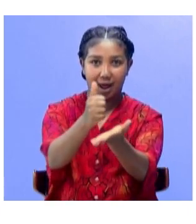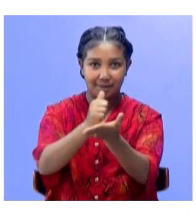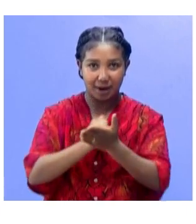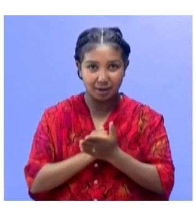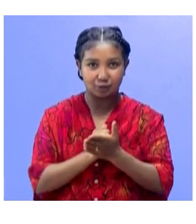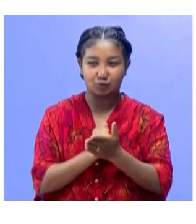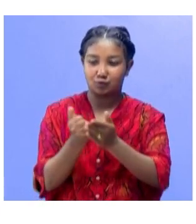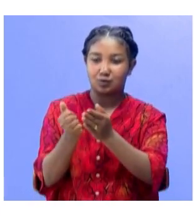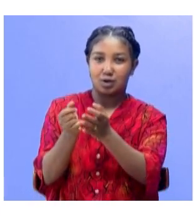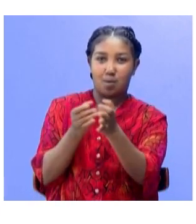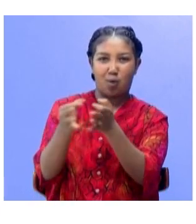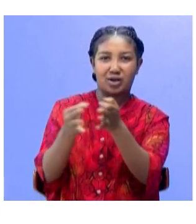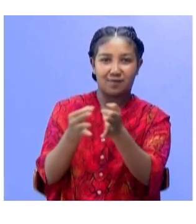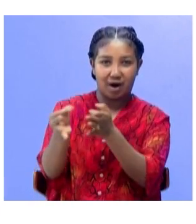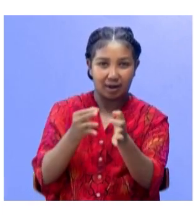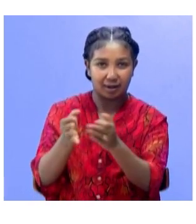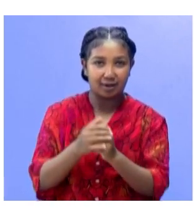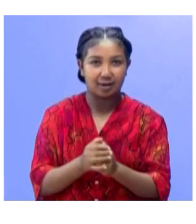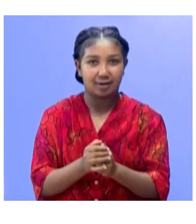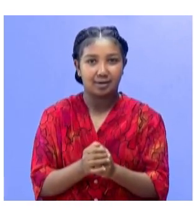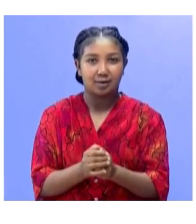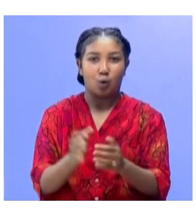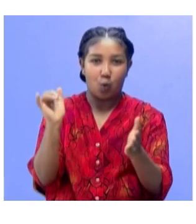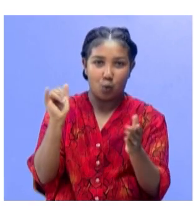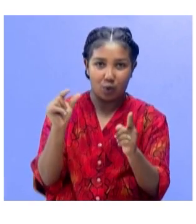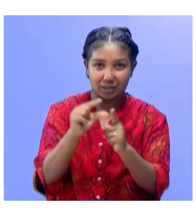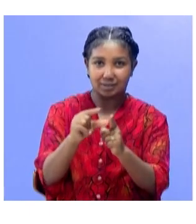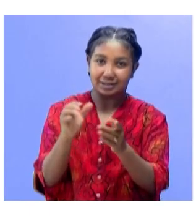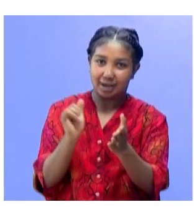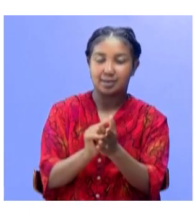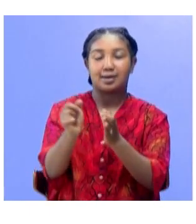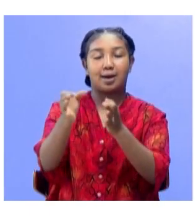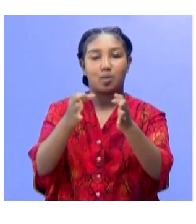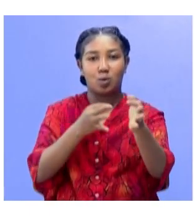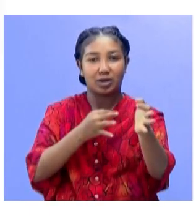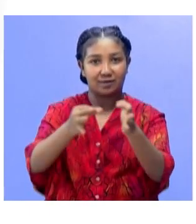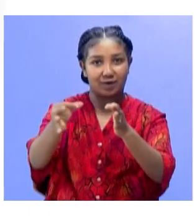to modify, yeah? Words that modify